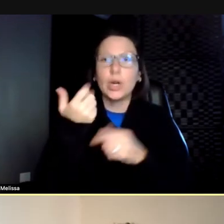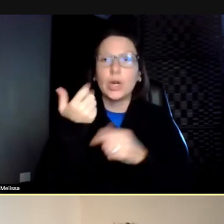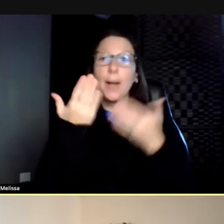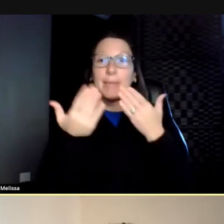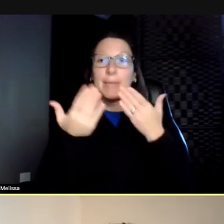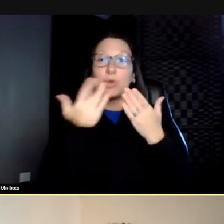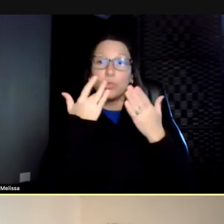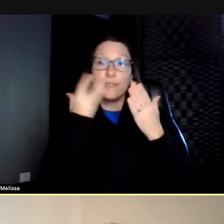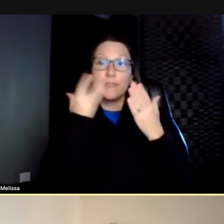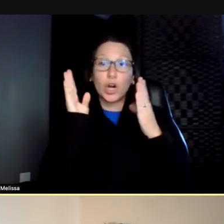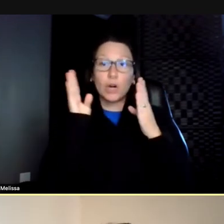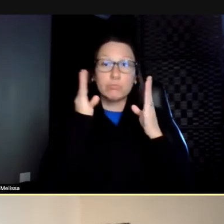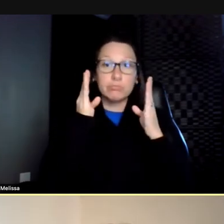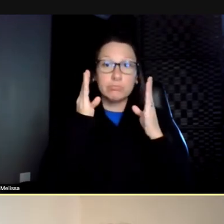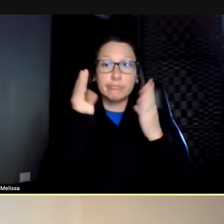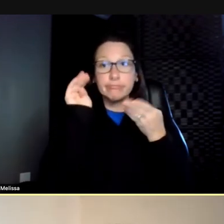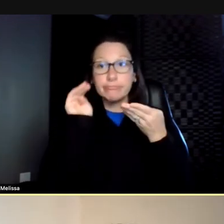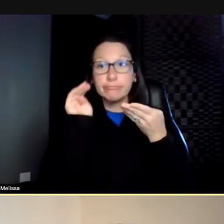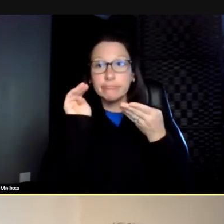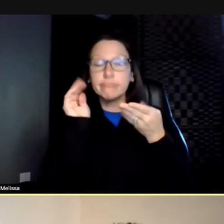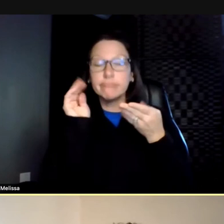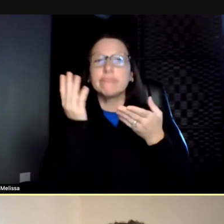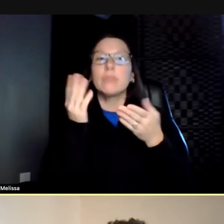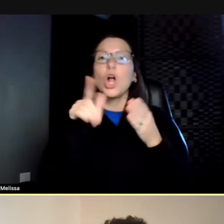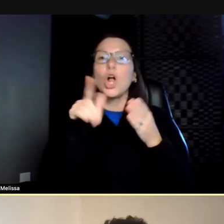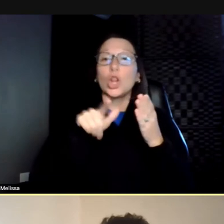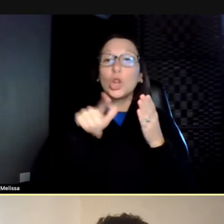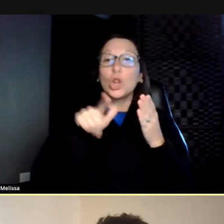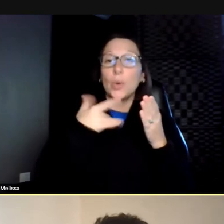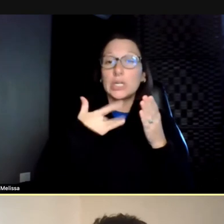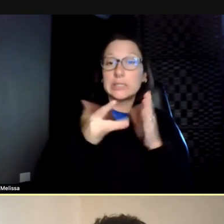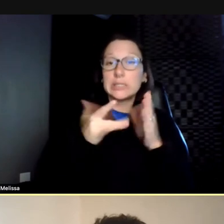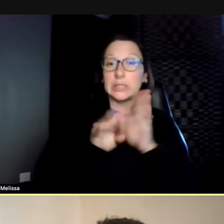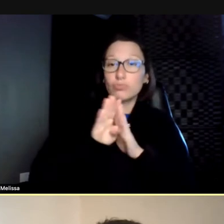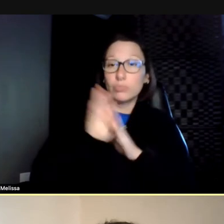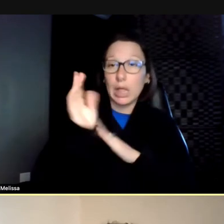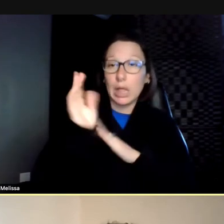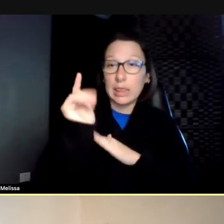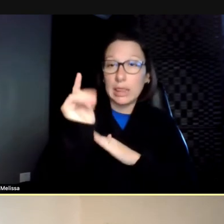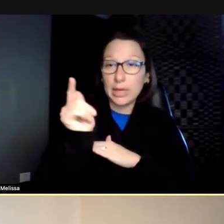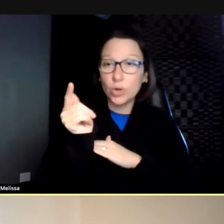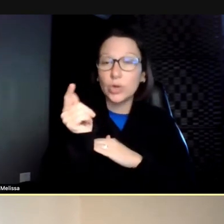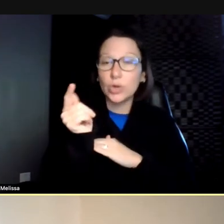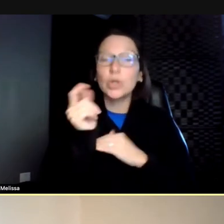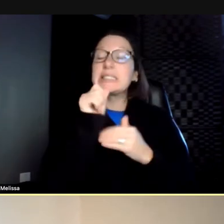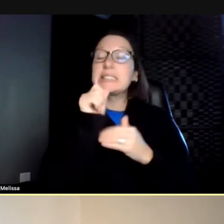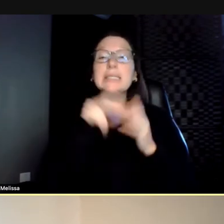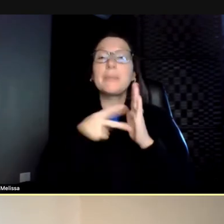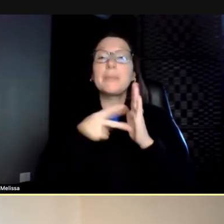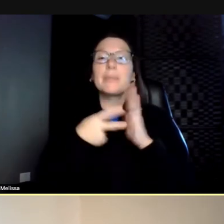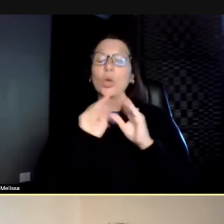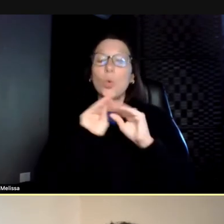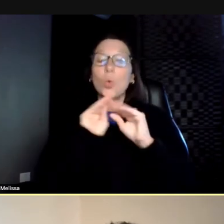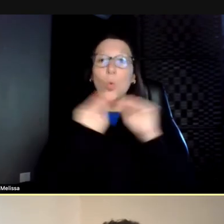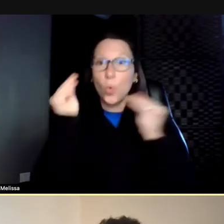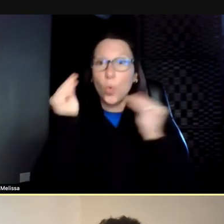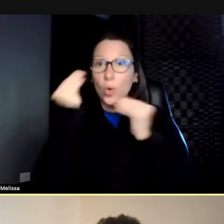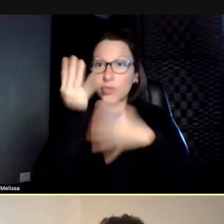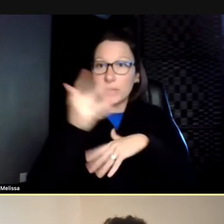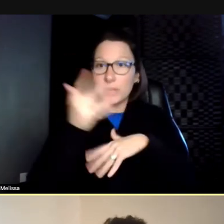preferred. Lower field tends to develop later, and that doesn't mean that no information is available in the lower